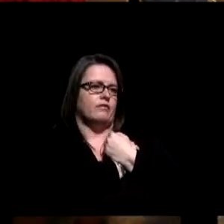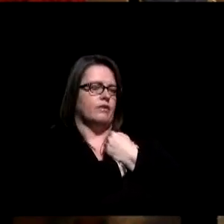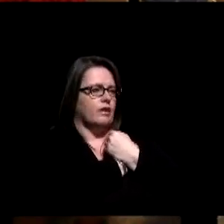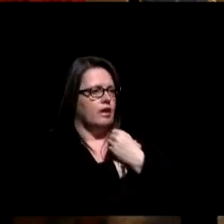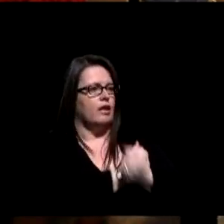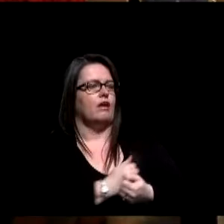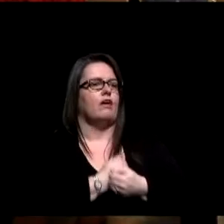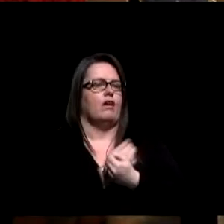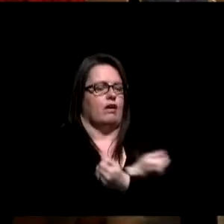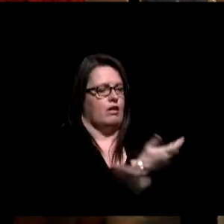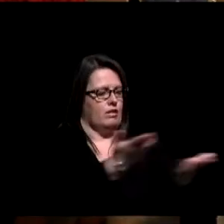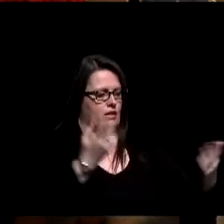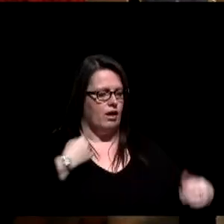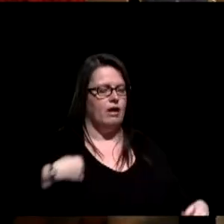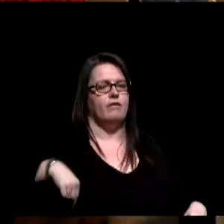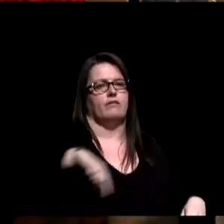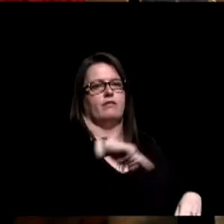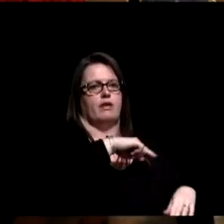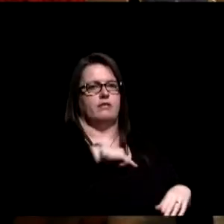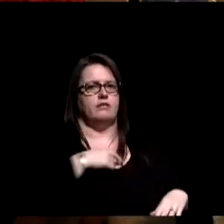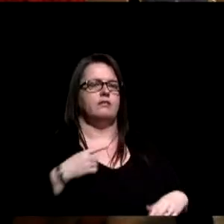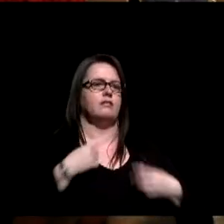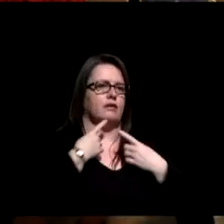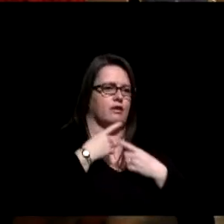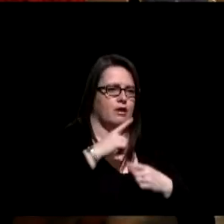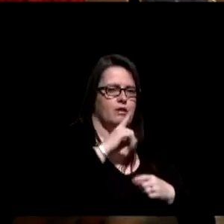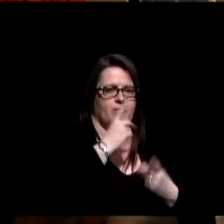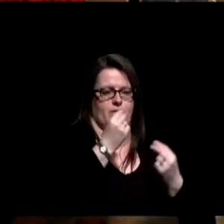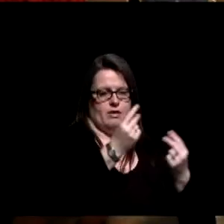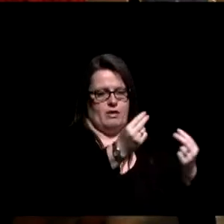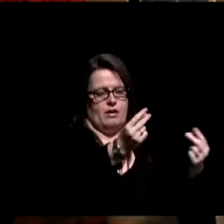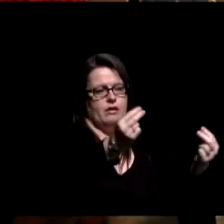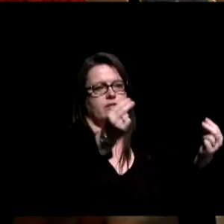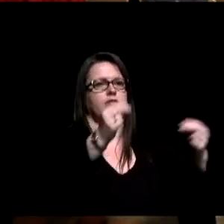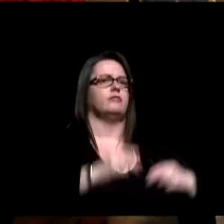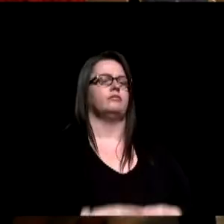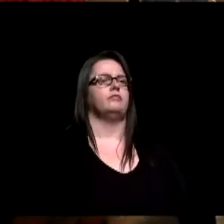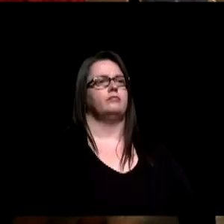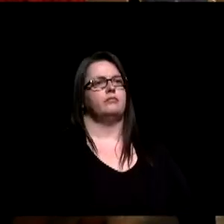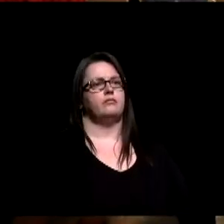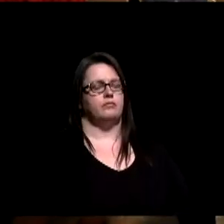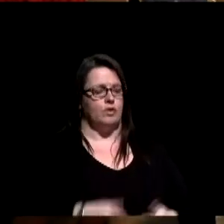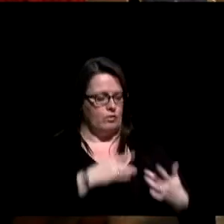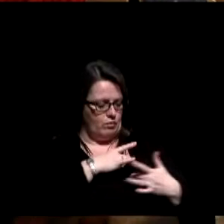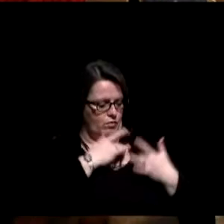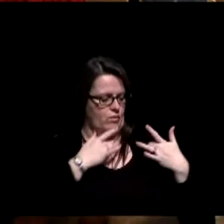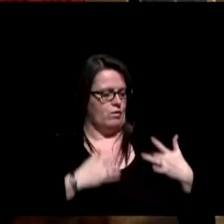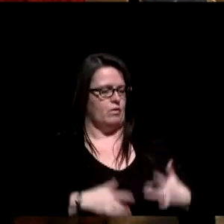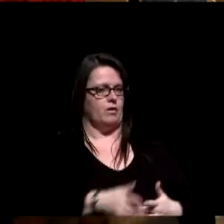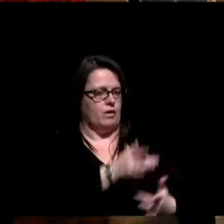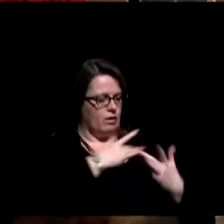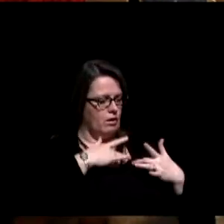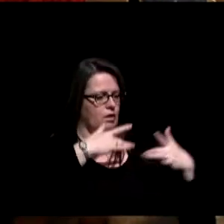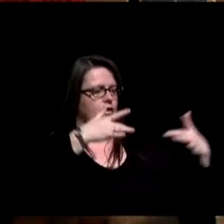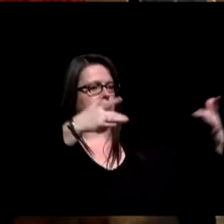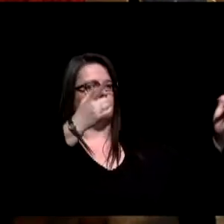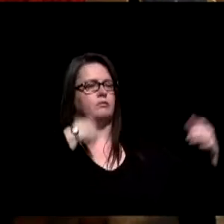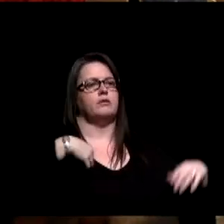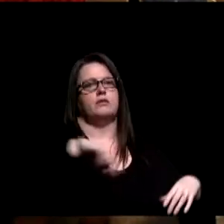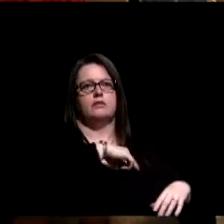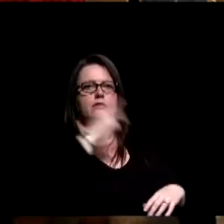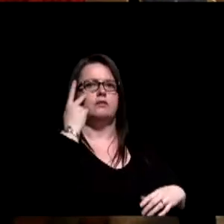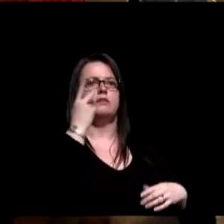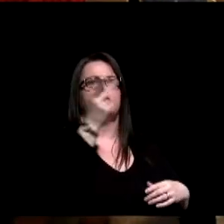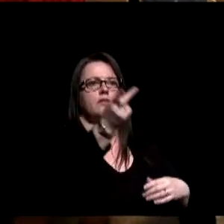love in all of us command. Catum brasse porte